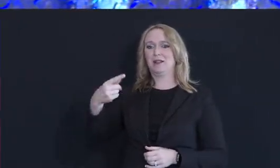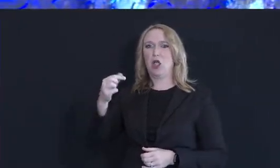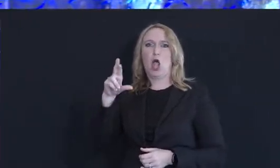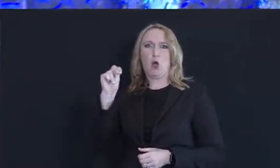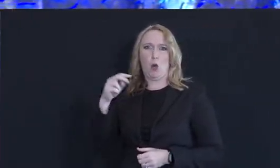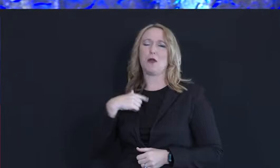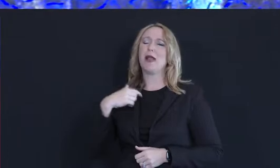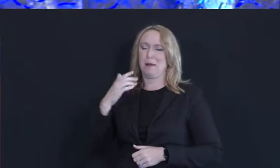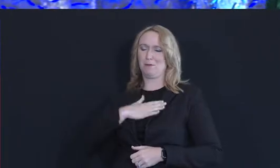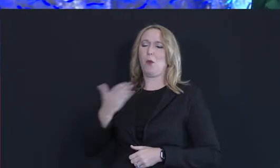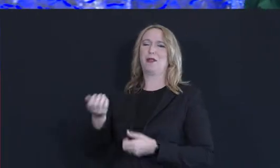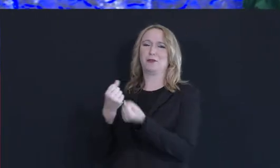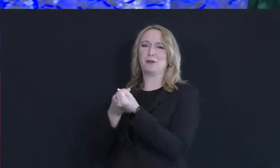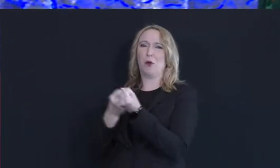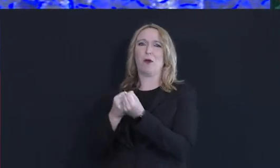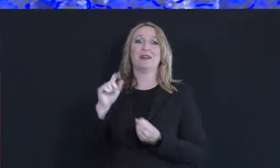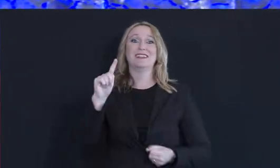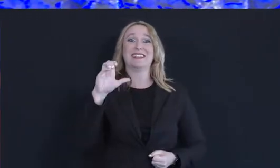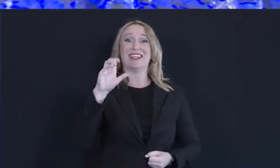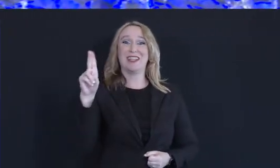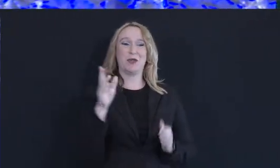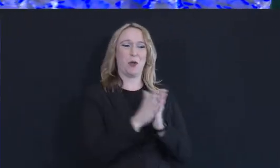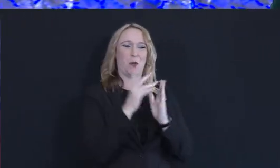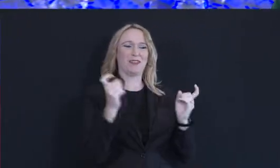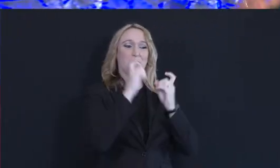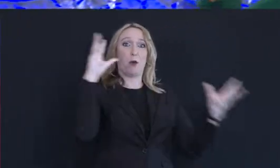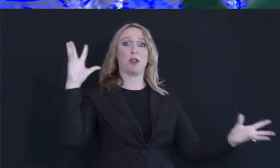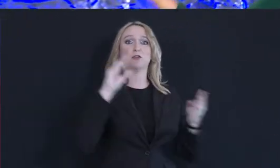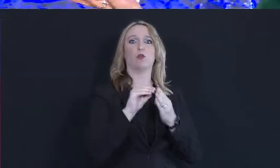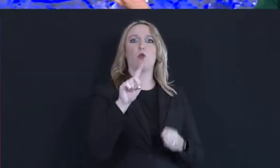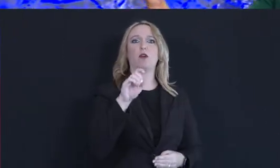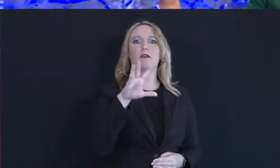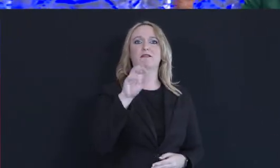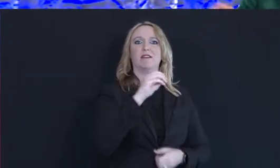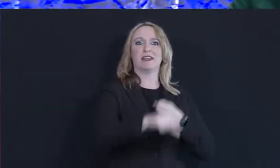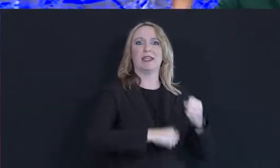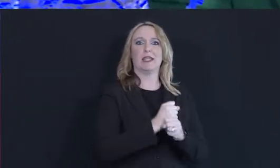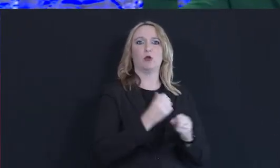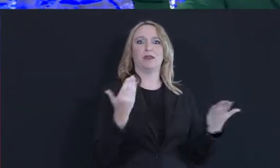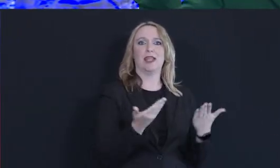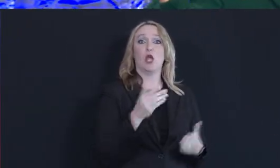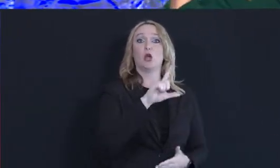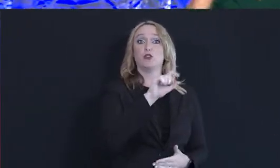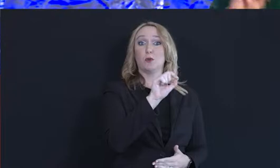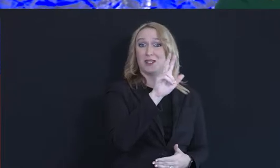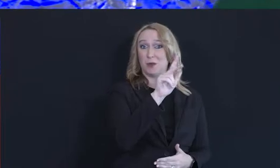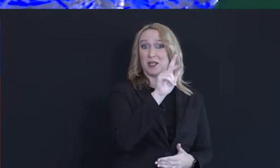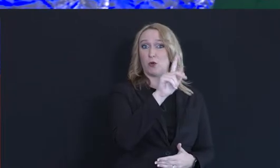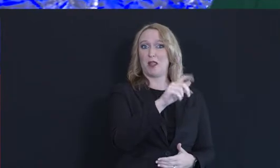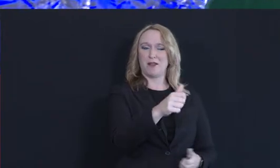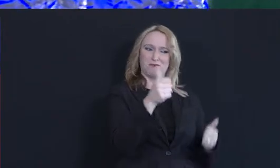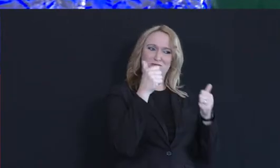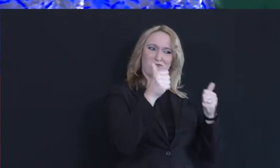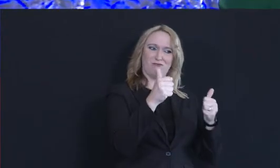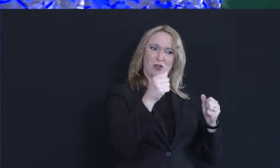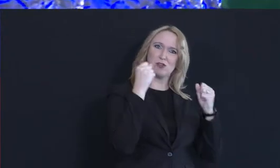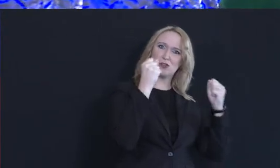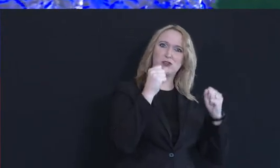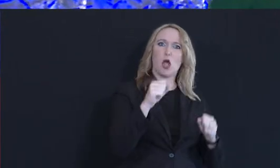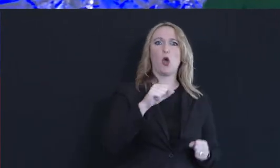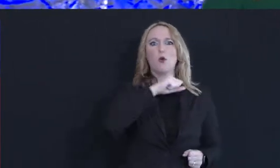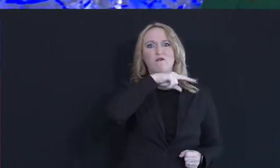and TCU of course will celebrate its 150th year anniversary in 2023 Go Frogs